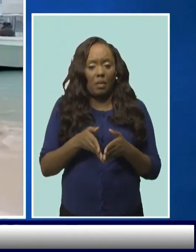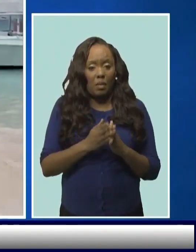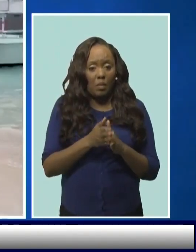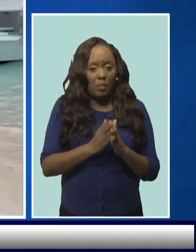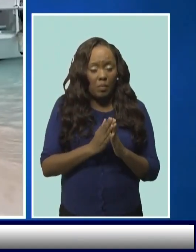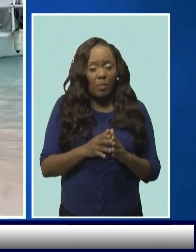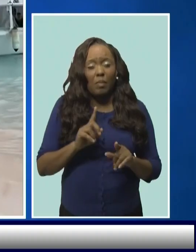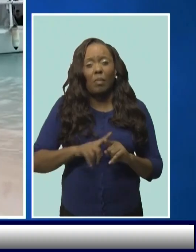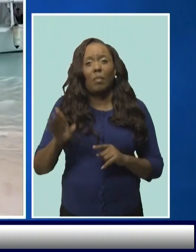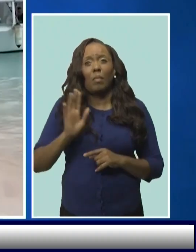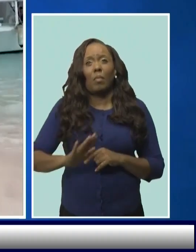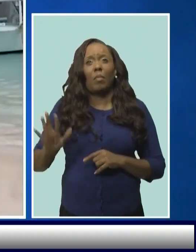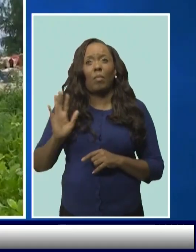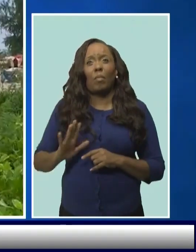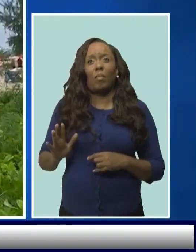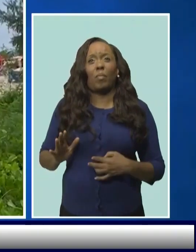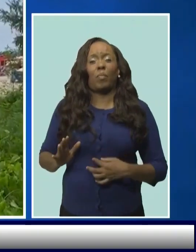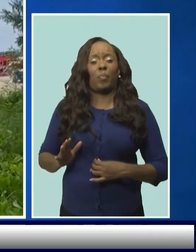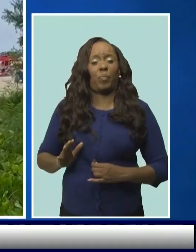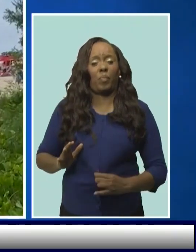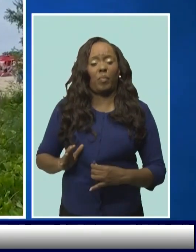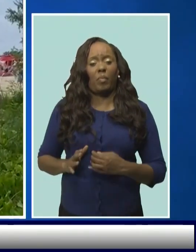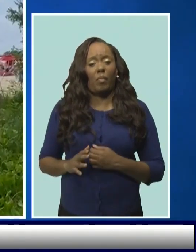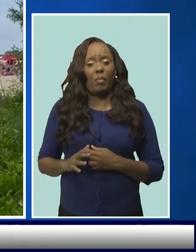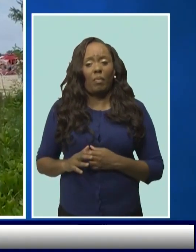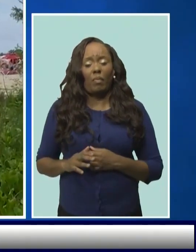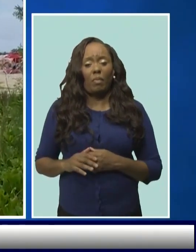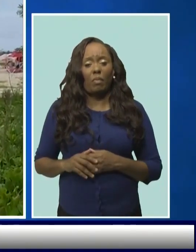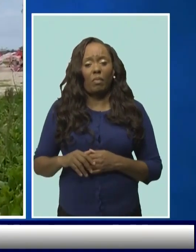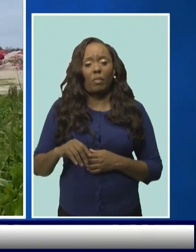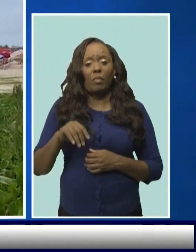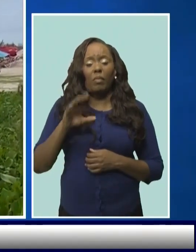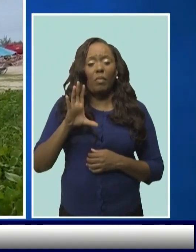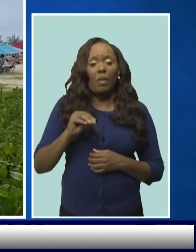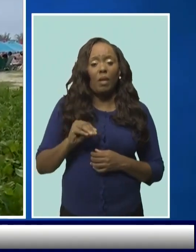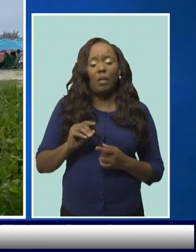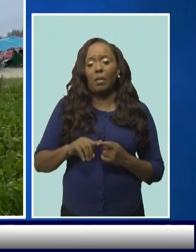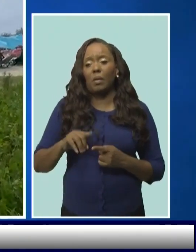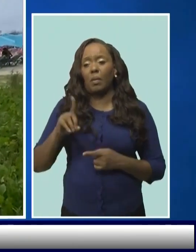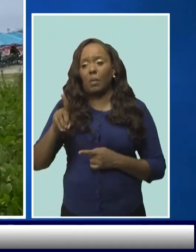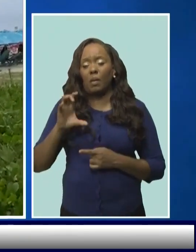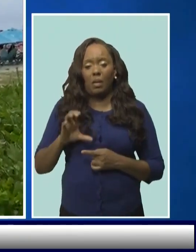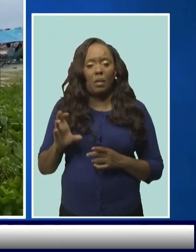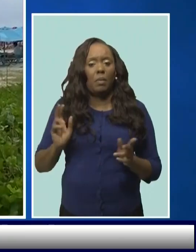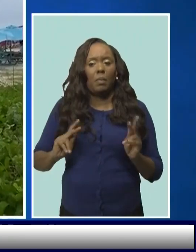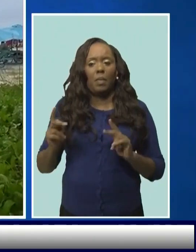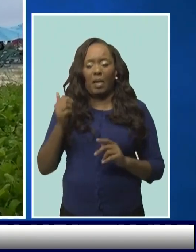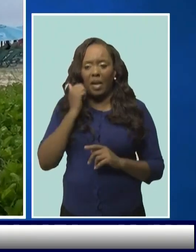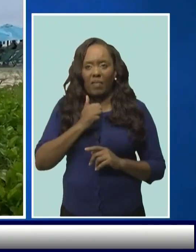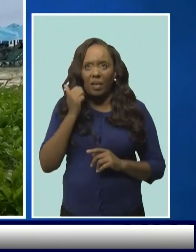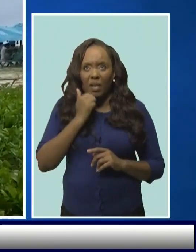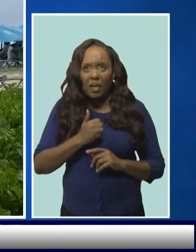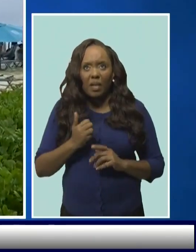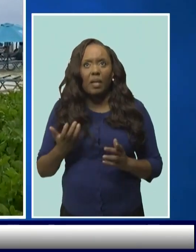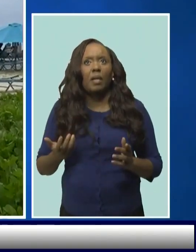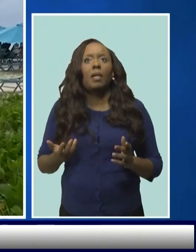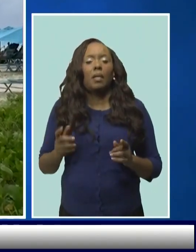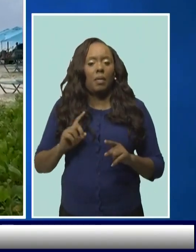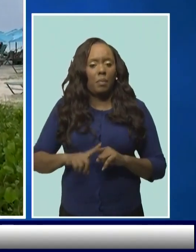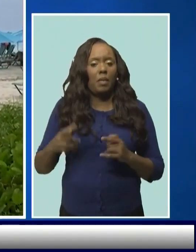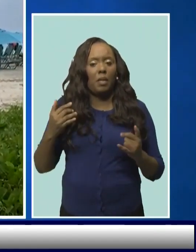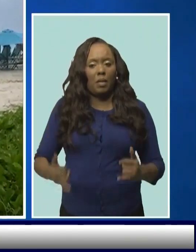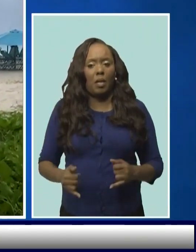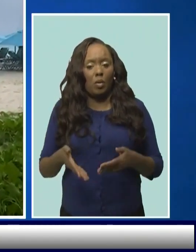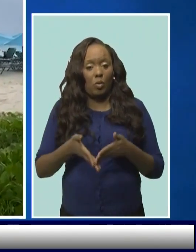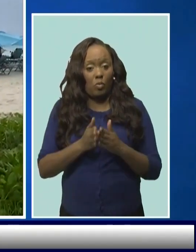on average, we have anywhere from, I would say, 50 to 100 guests here, no matter what, on a day without actual cruise ships